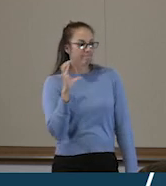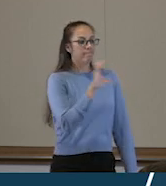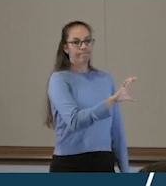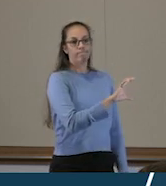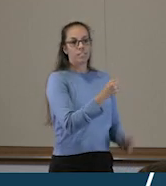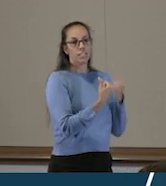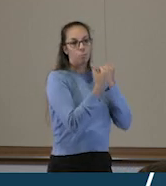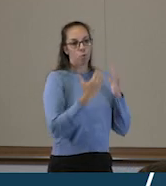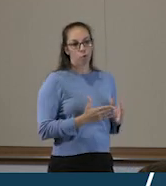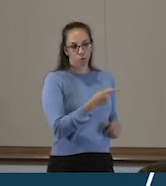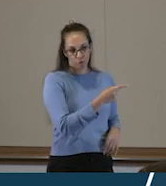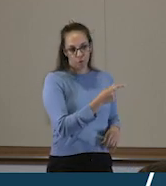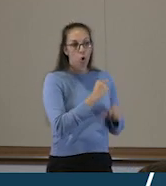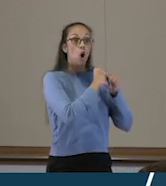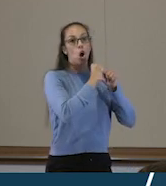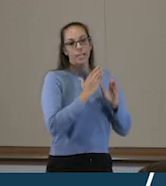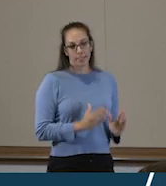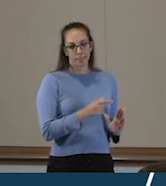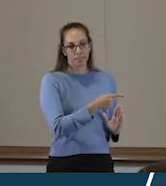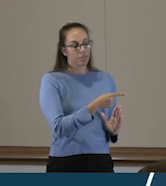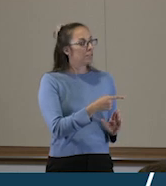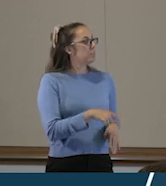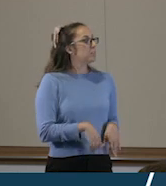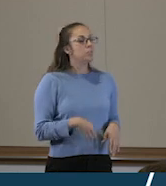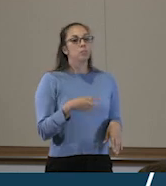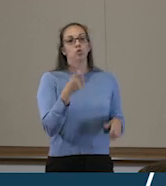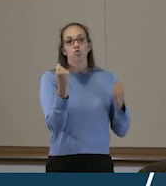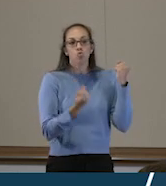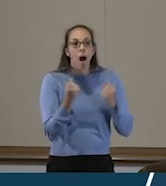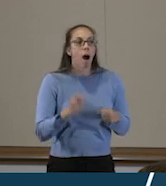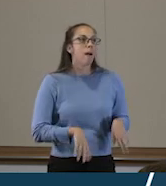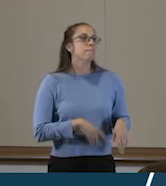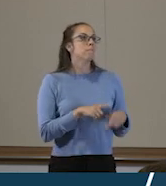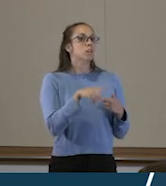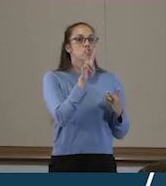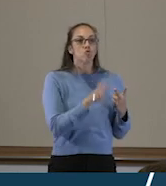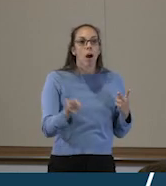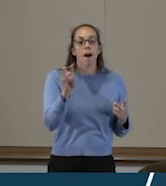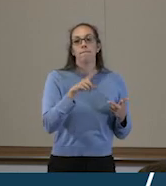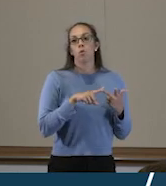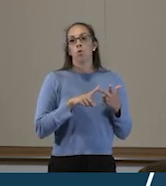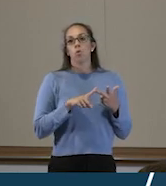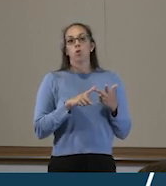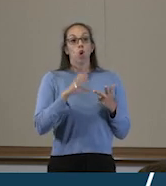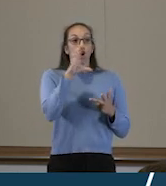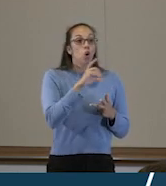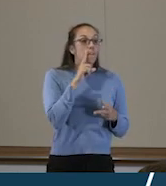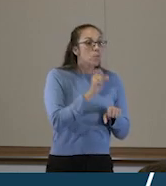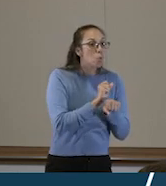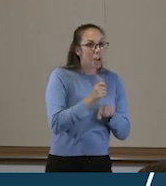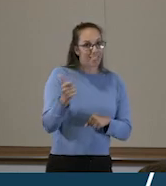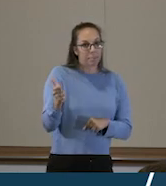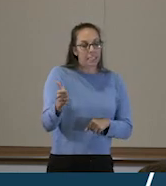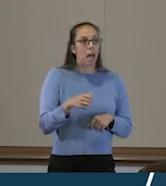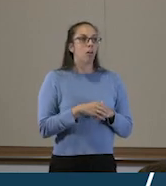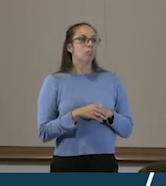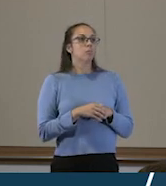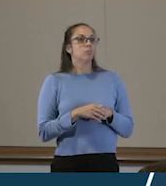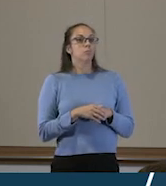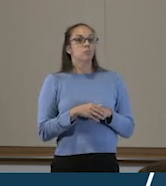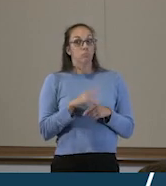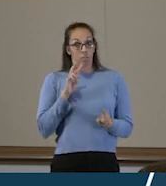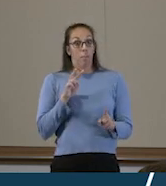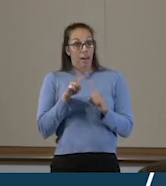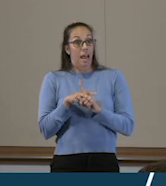vote, drive, travel, seek or maintain employment. Okay, so those are some